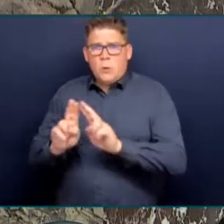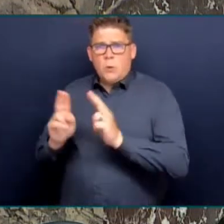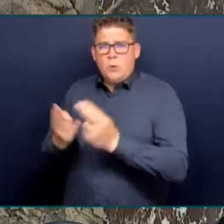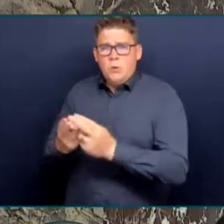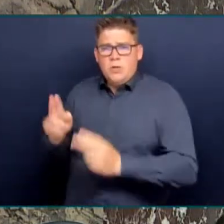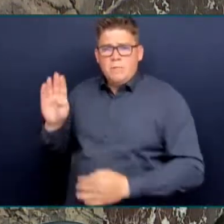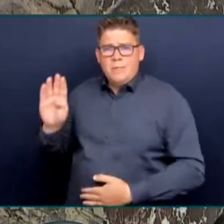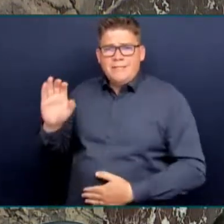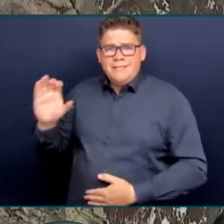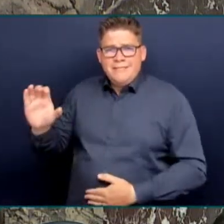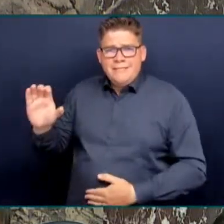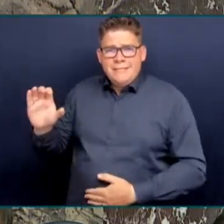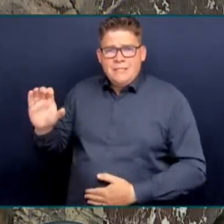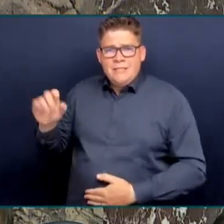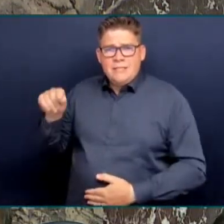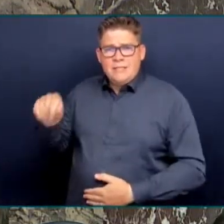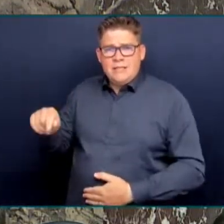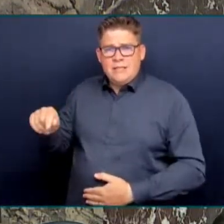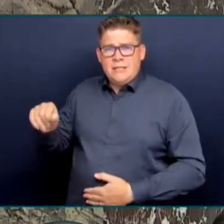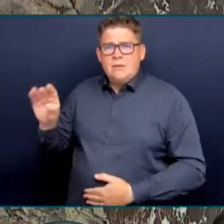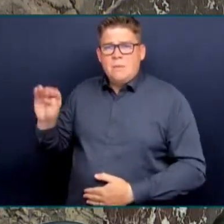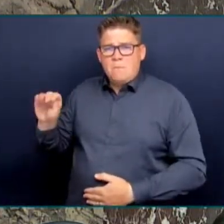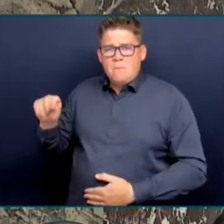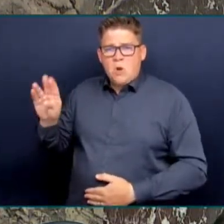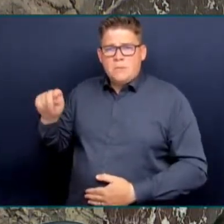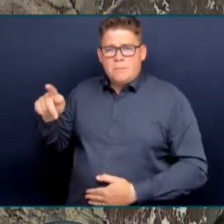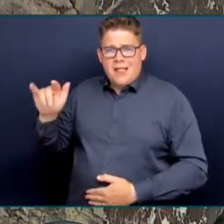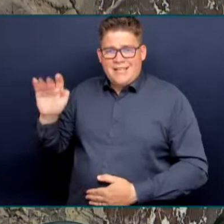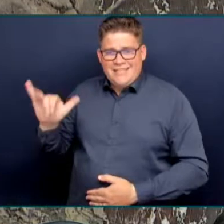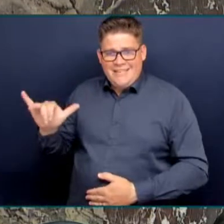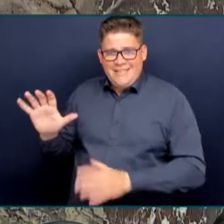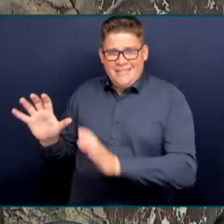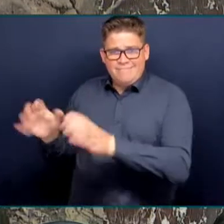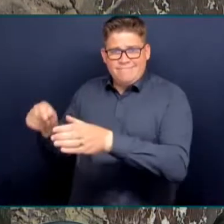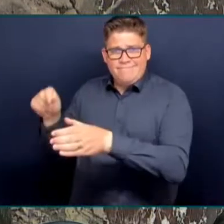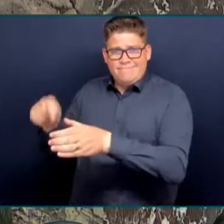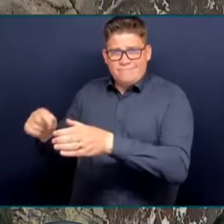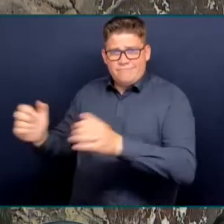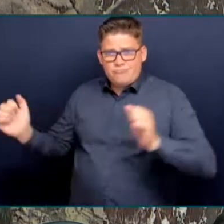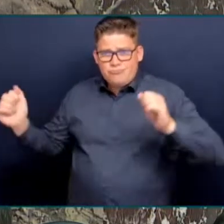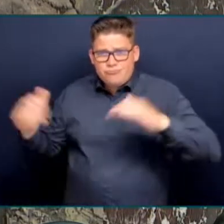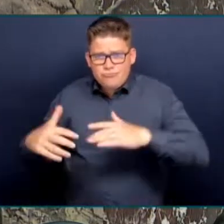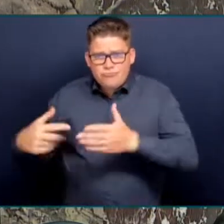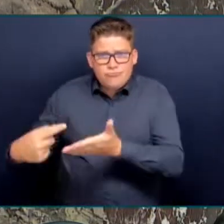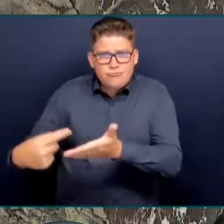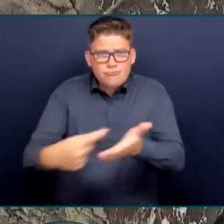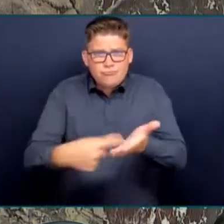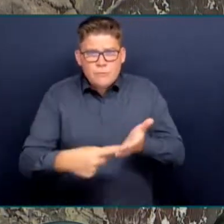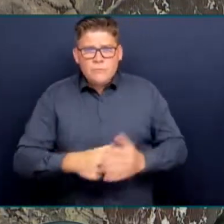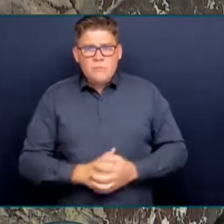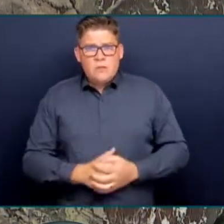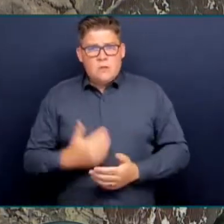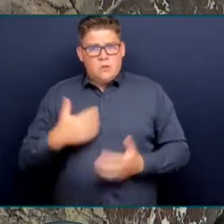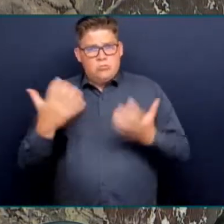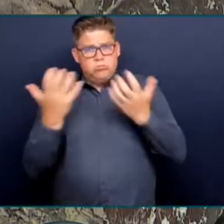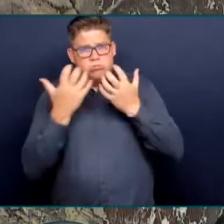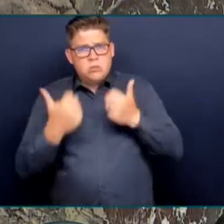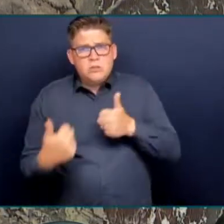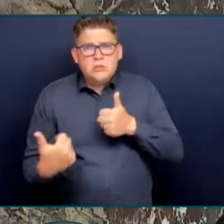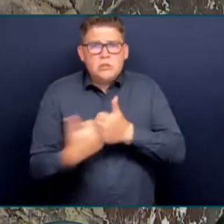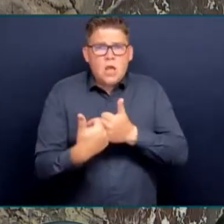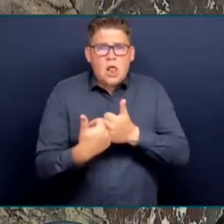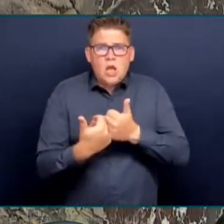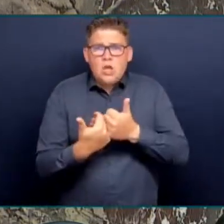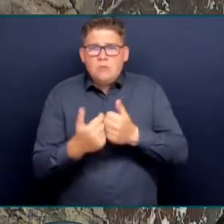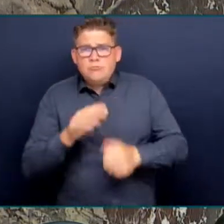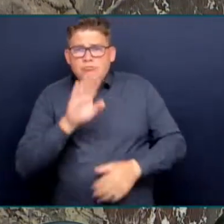as it was last week. The challenges we face are profound. The challenges on human resource side, which we've heard from the official opposition